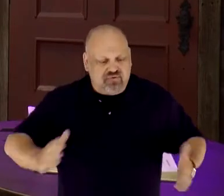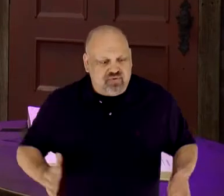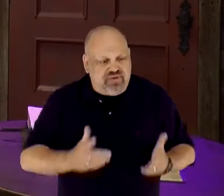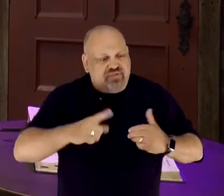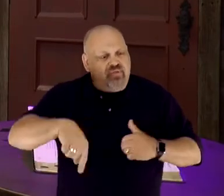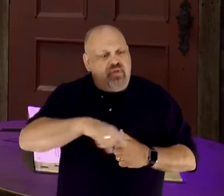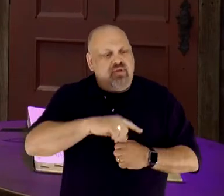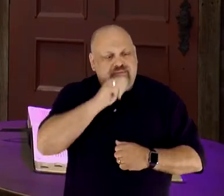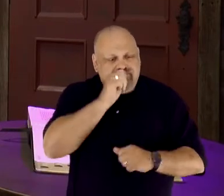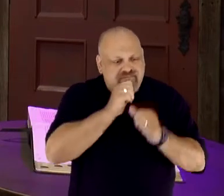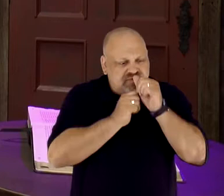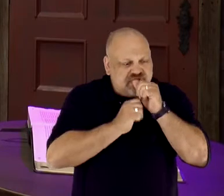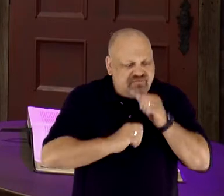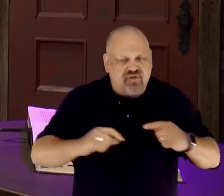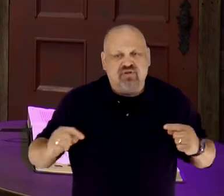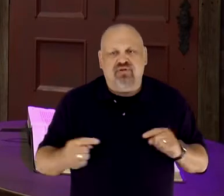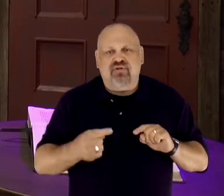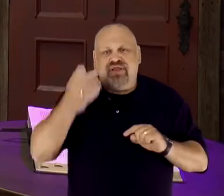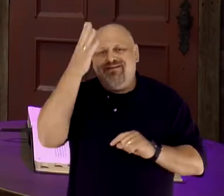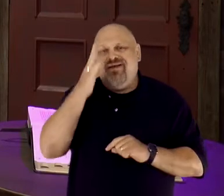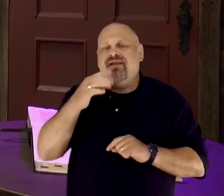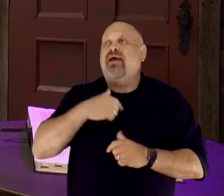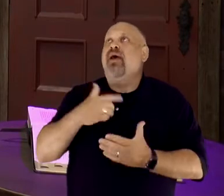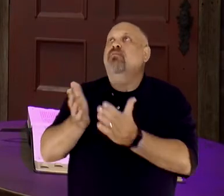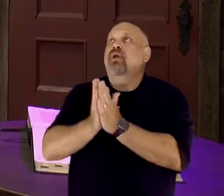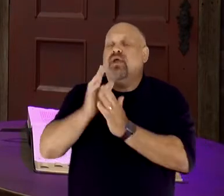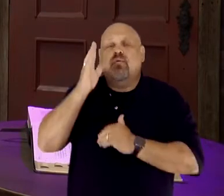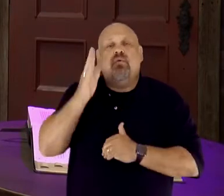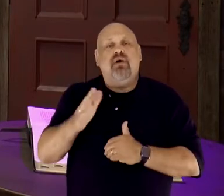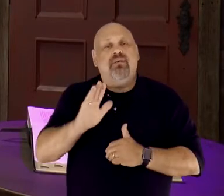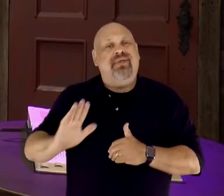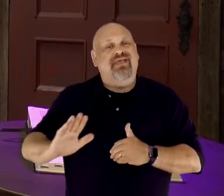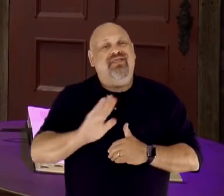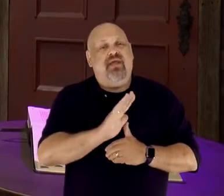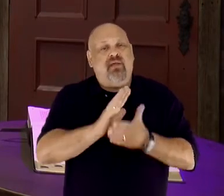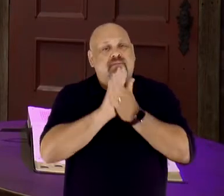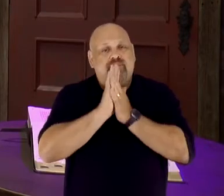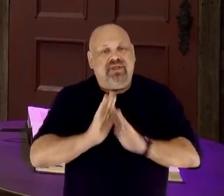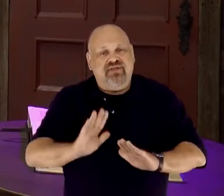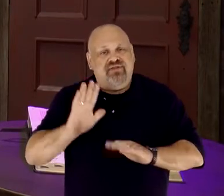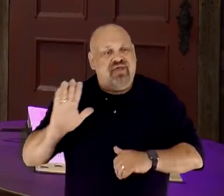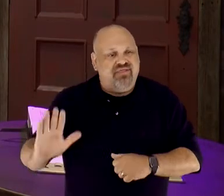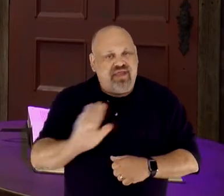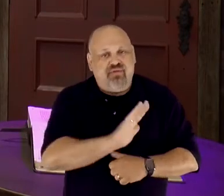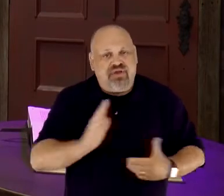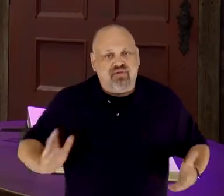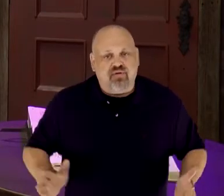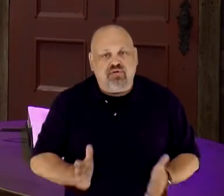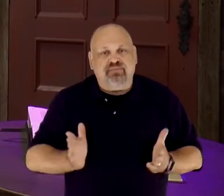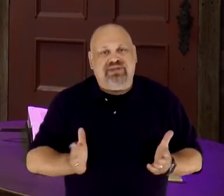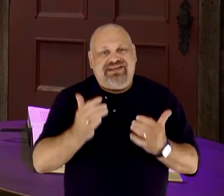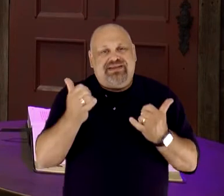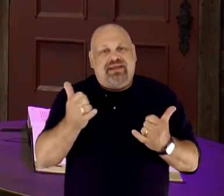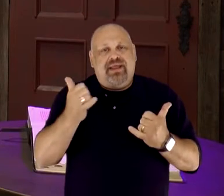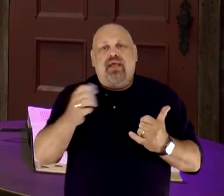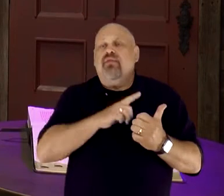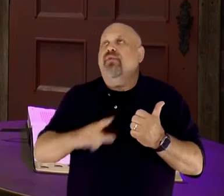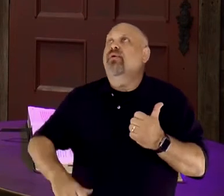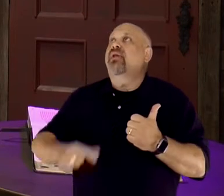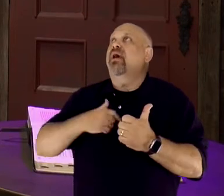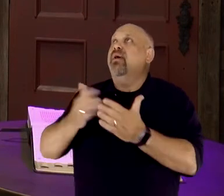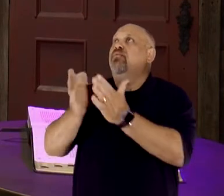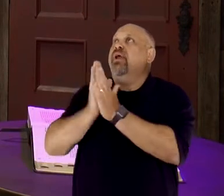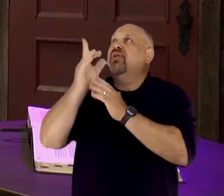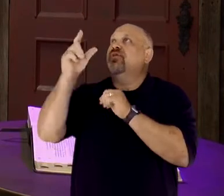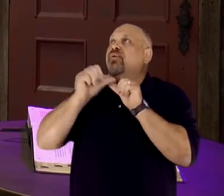find you be the lifter of their heads for those who are suffering and hurting, God. I just pray that you would be their peace and their